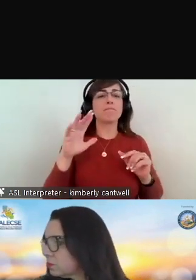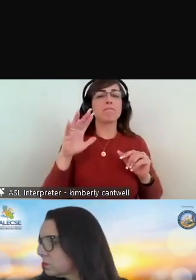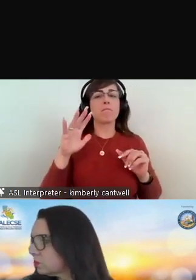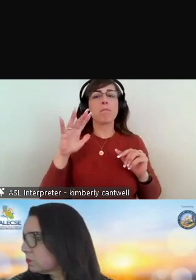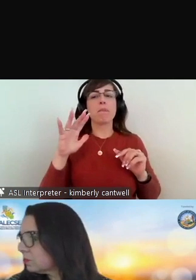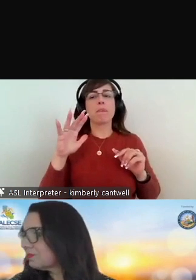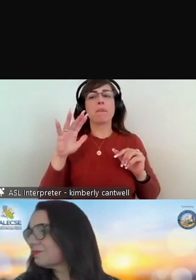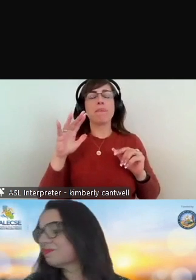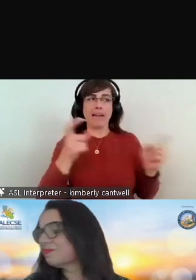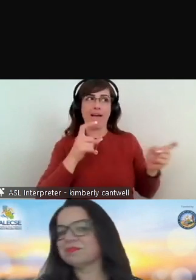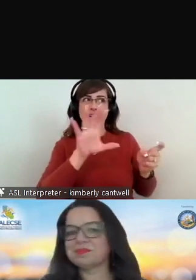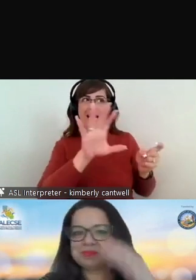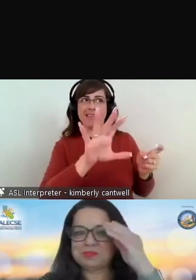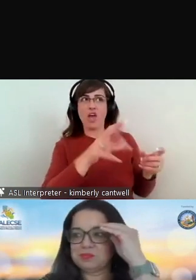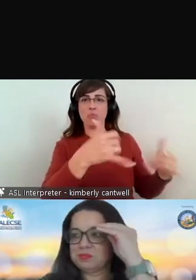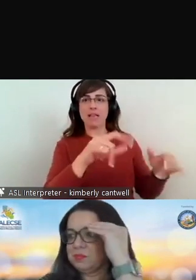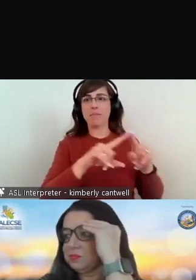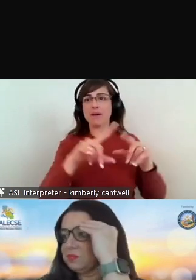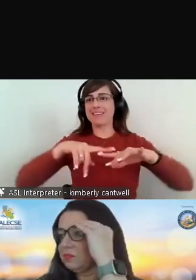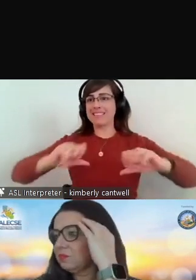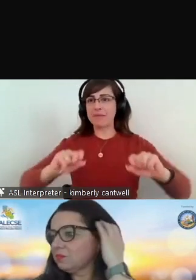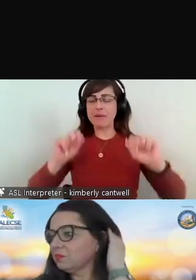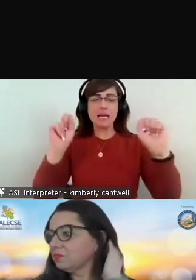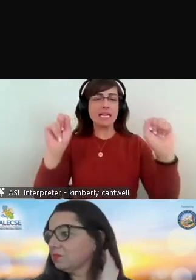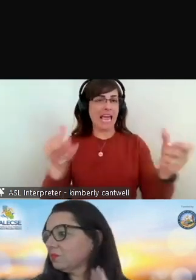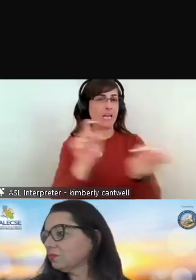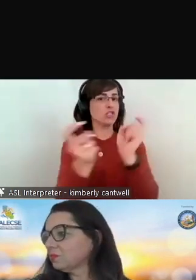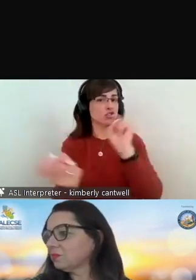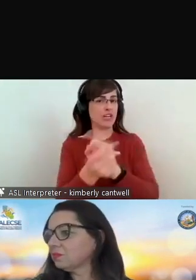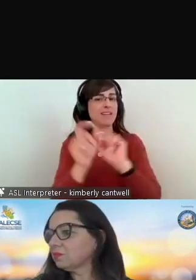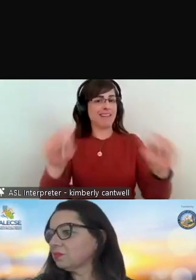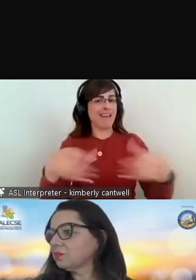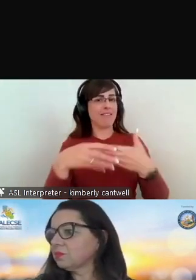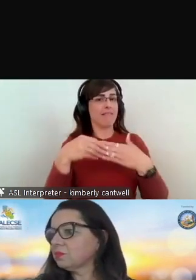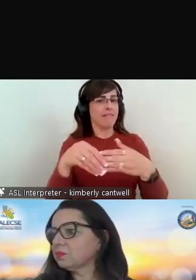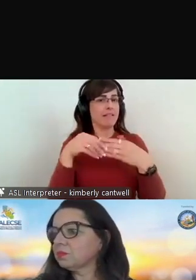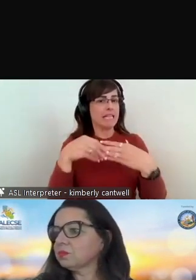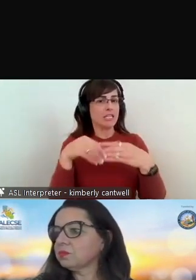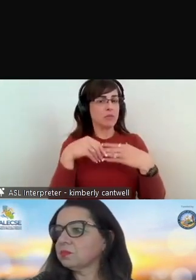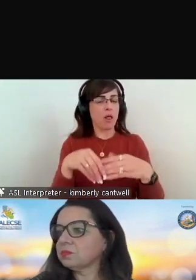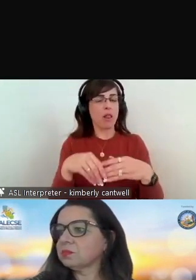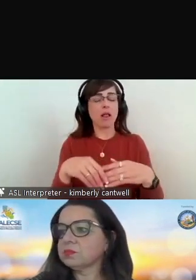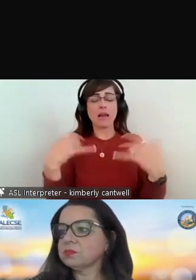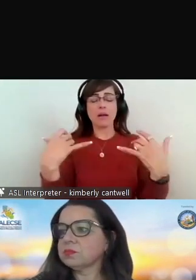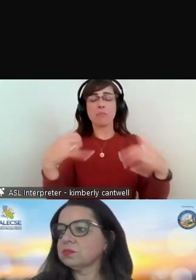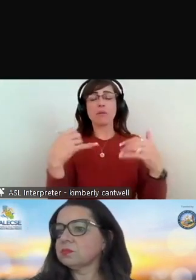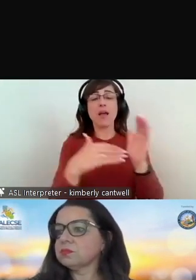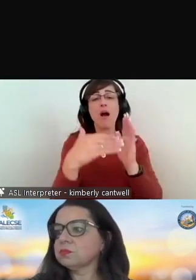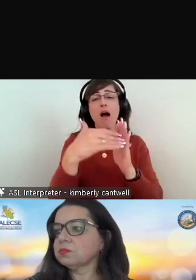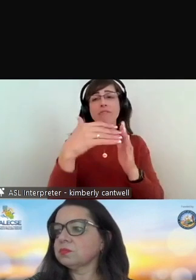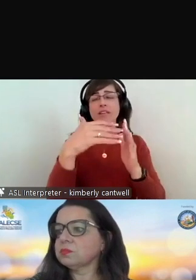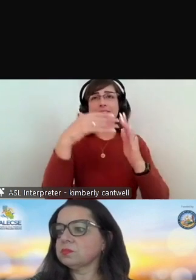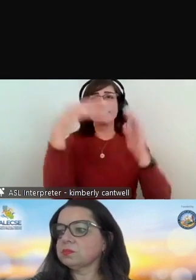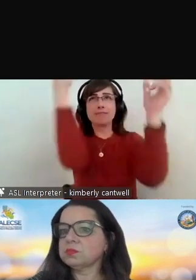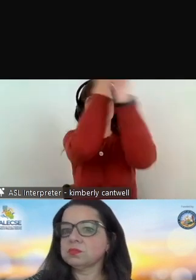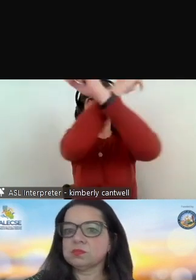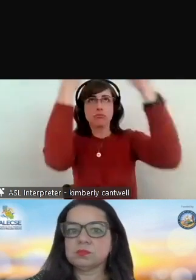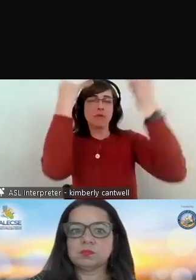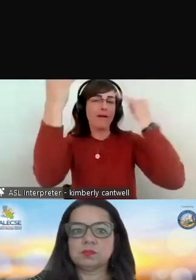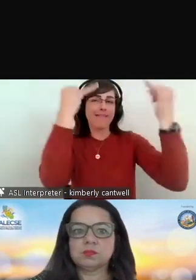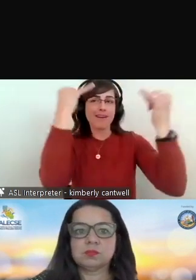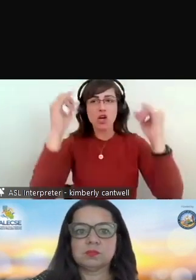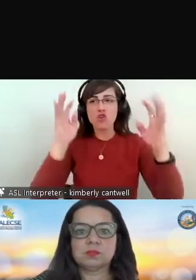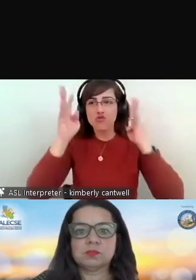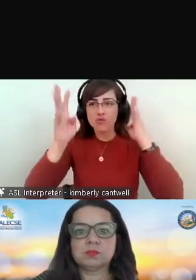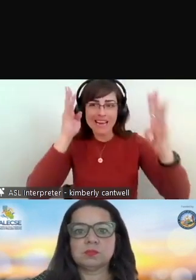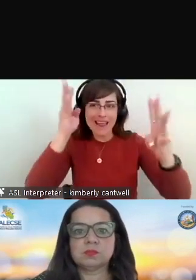that's governing their play, but at the same time it can change. It can be flexible, and play is often imaginative. It's